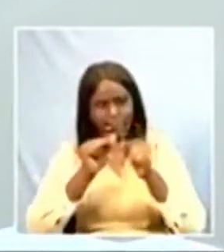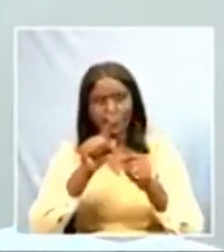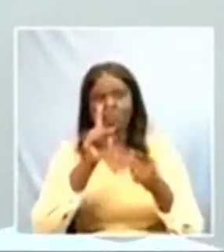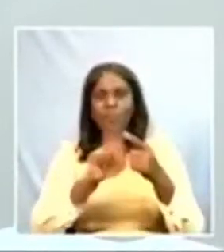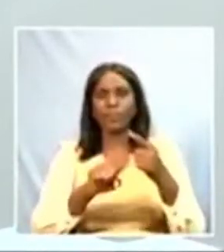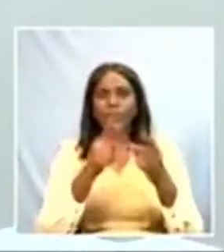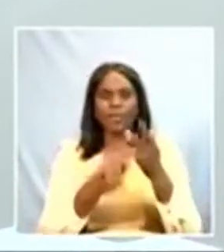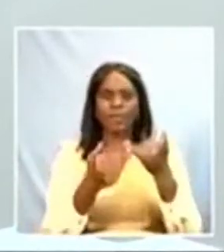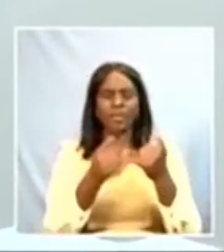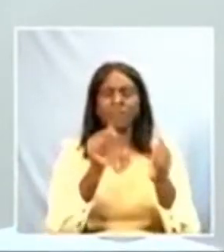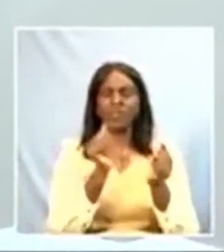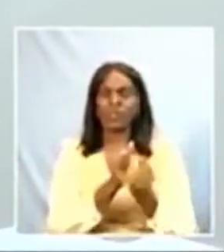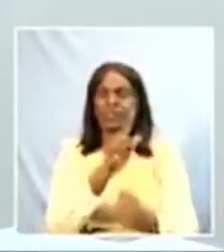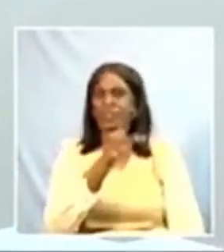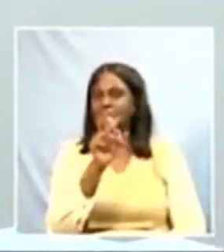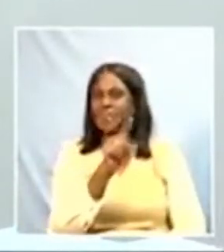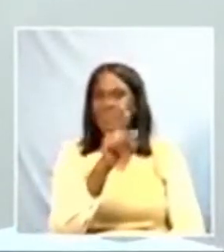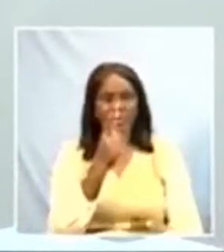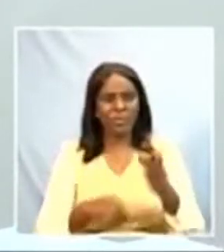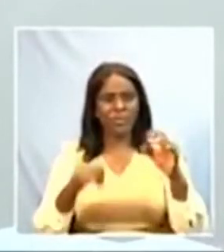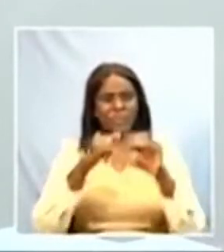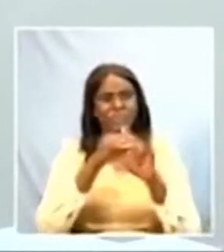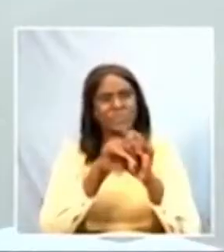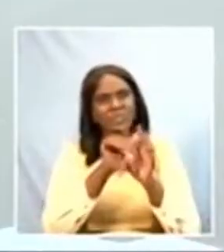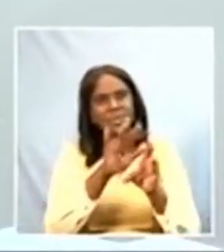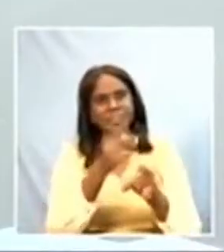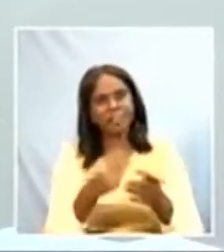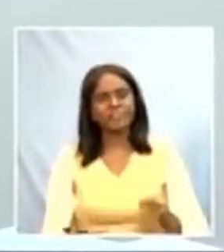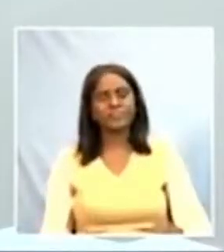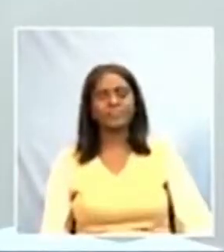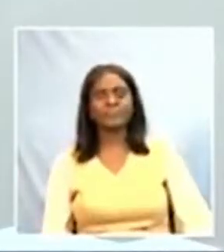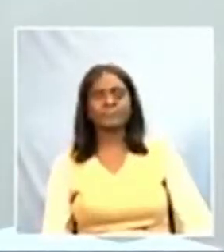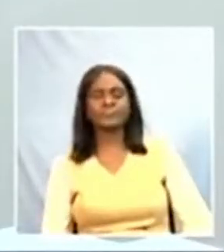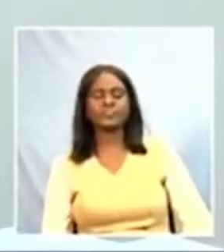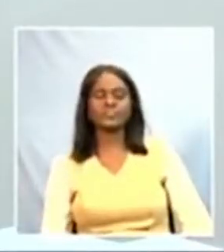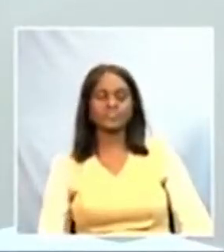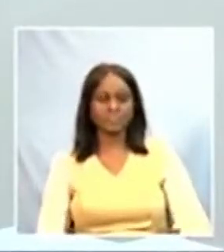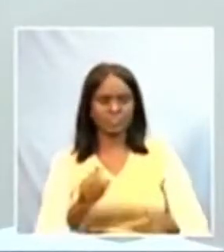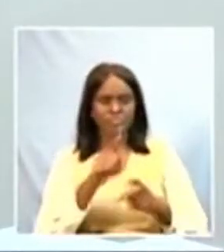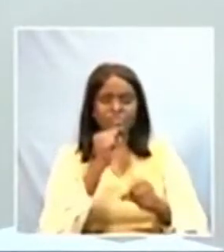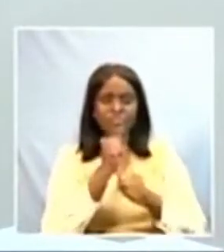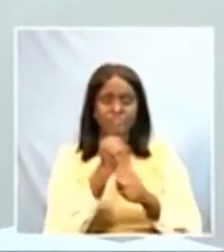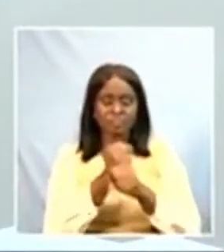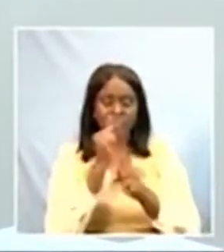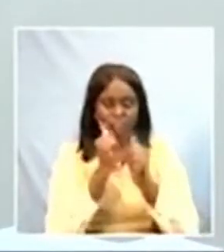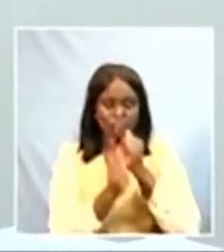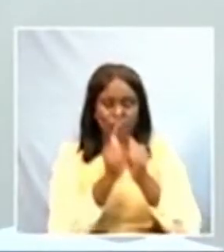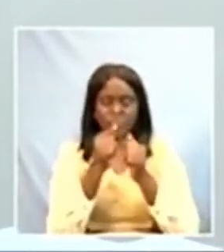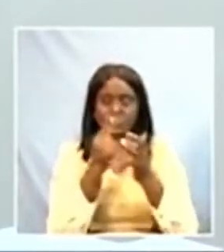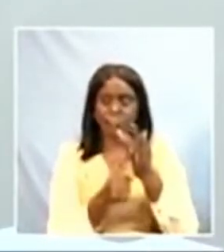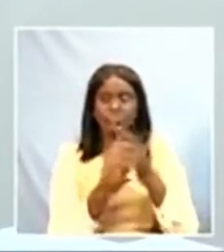is coming with the 300? What is involved? The scope that was